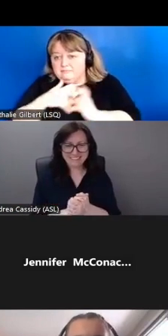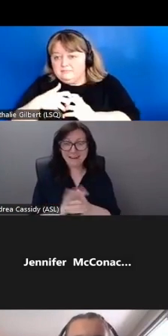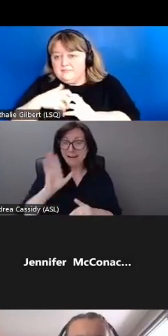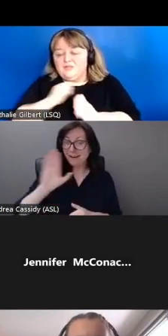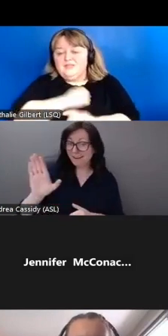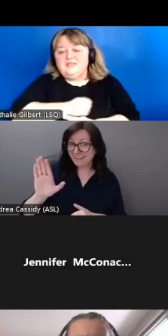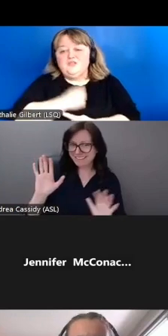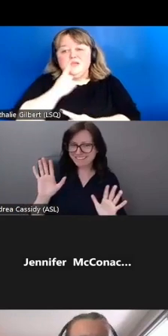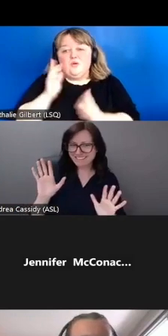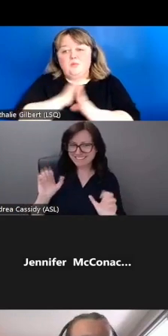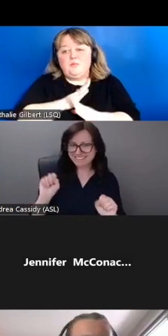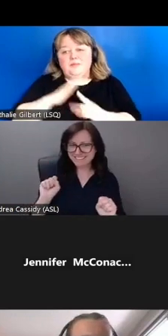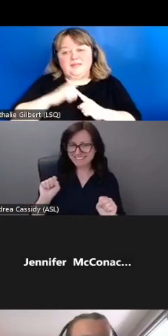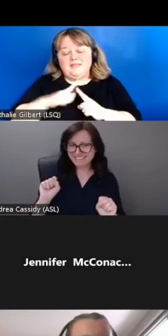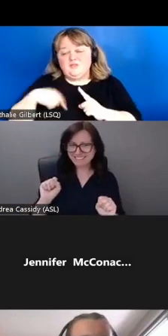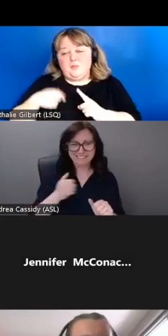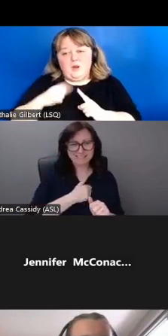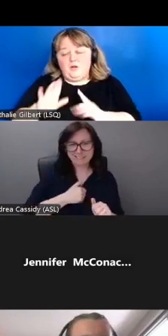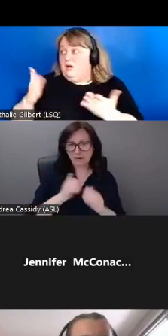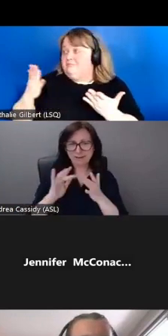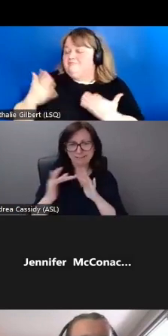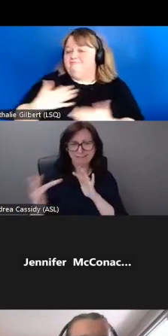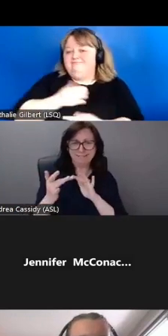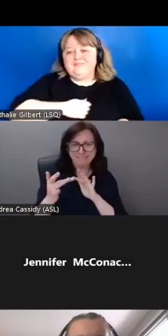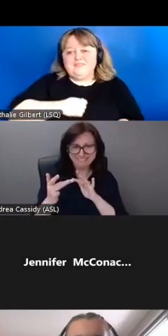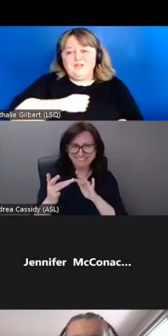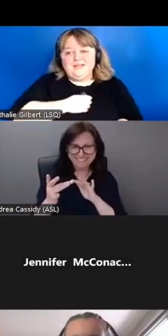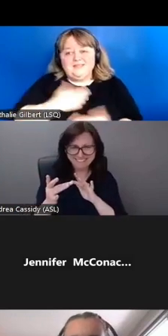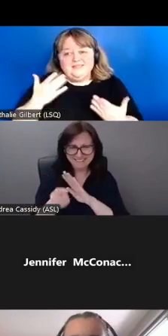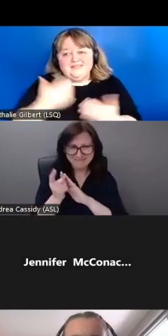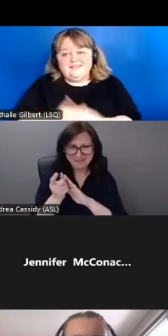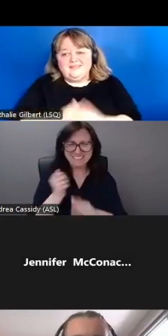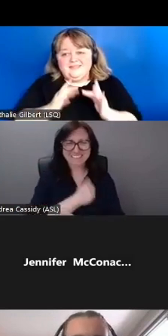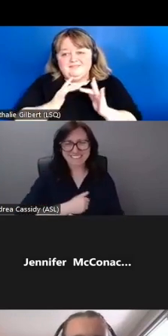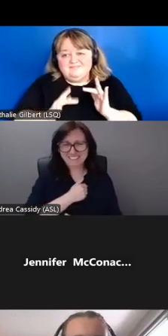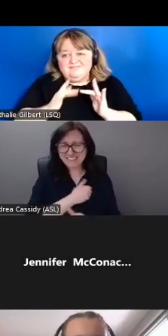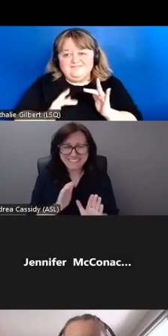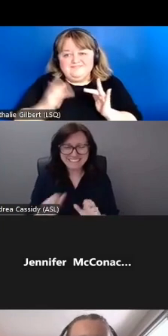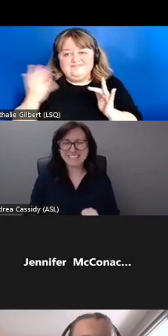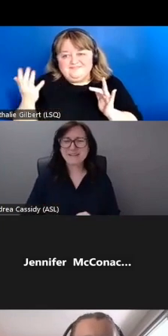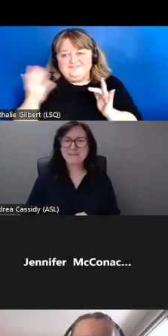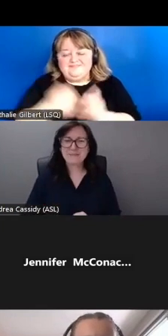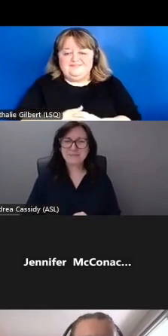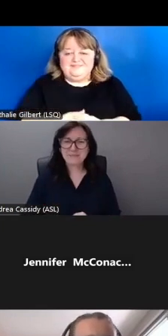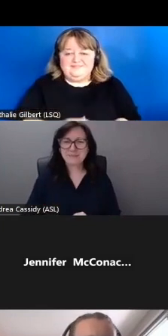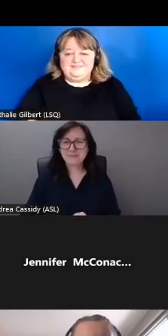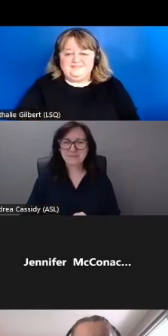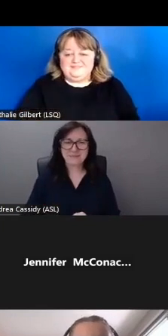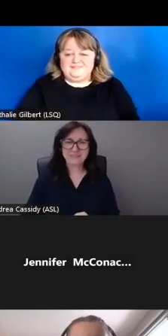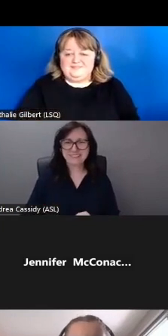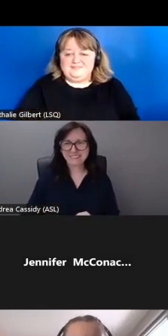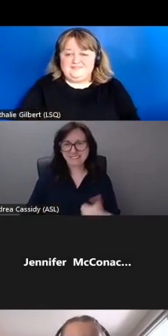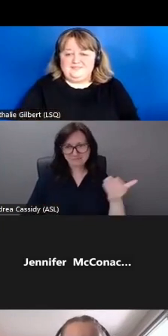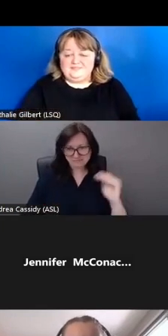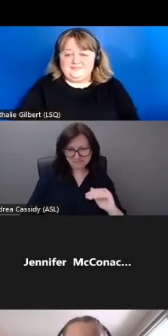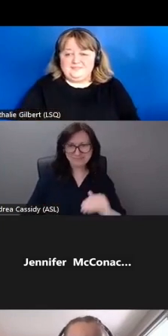there. Bandwidth connection had a hiccup for a second. Can I have the next slide, please?